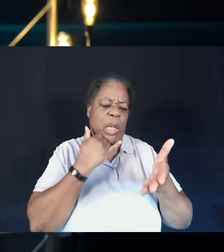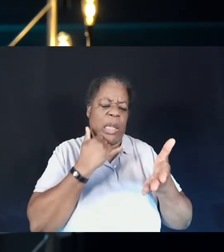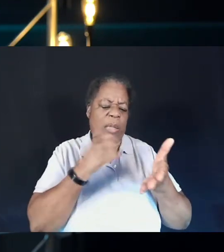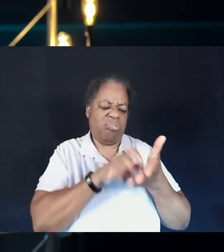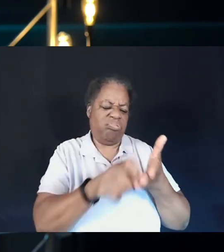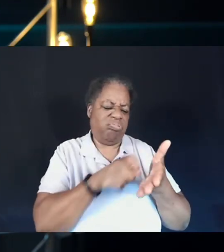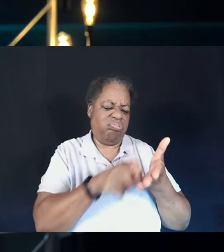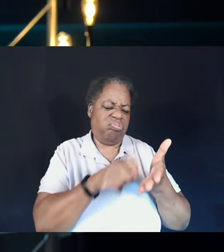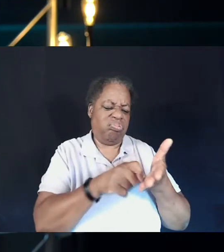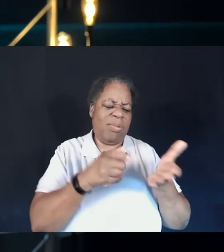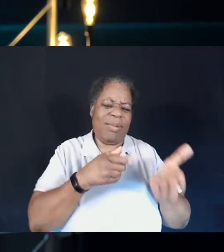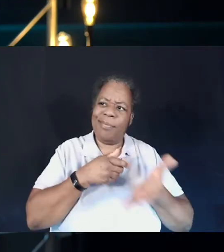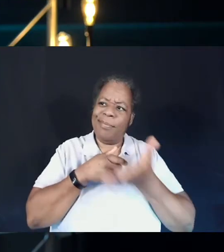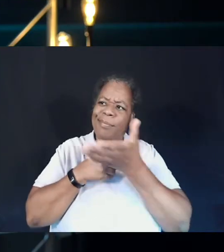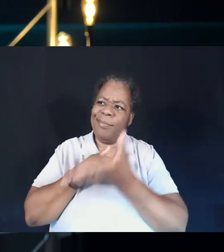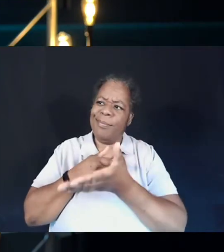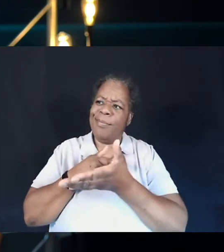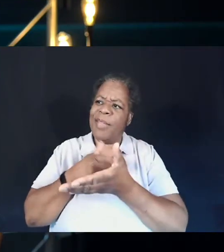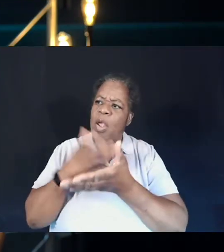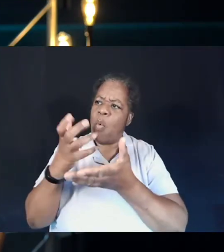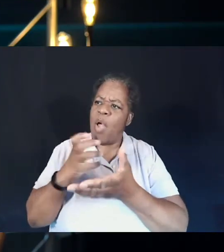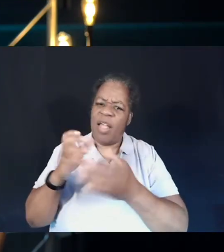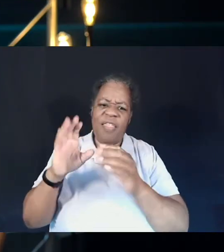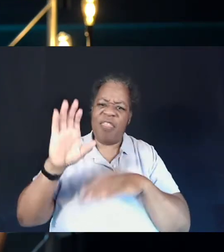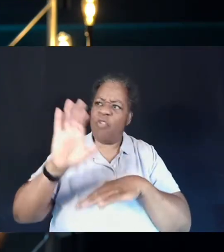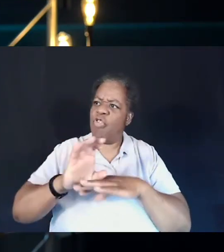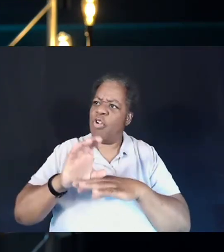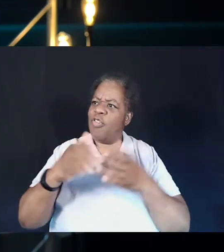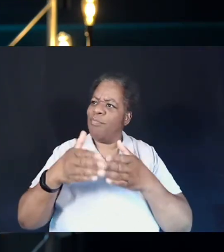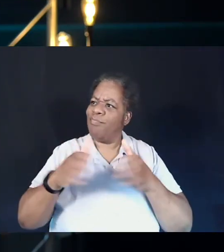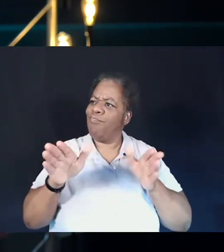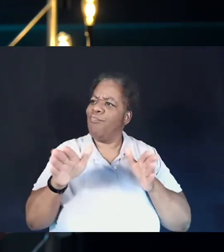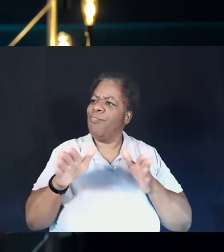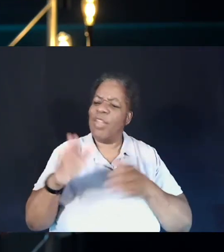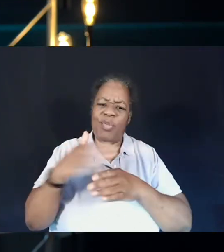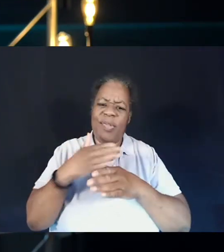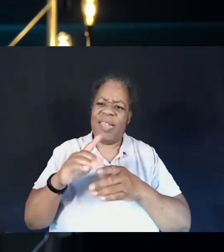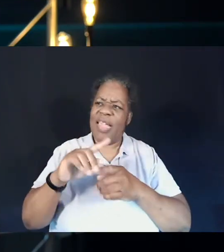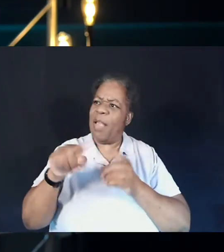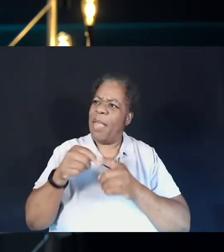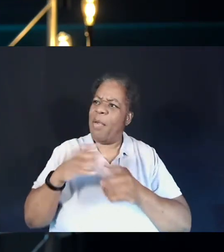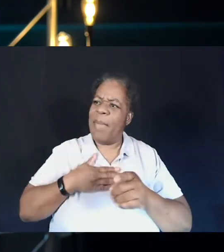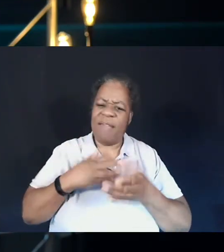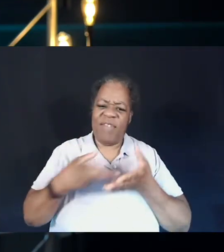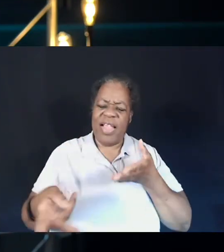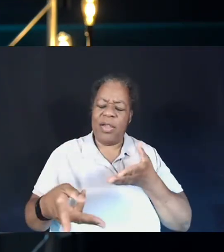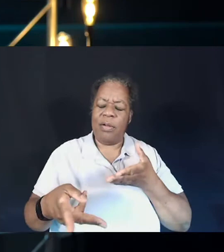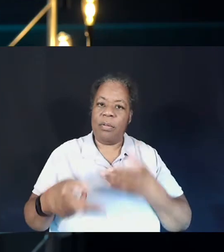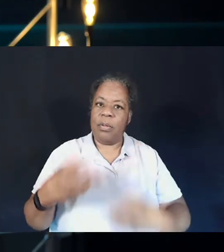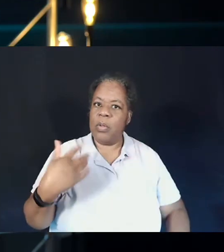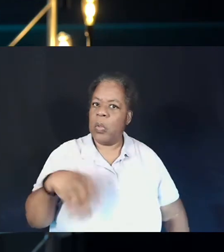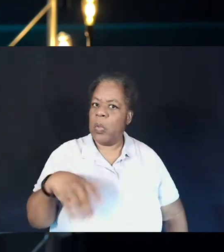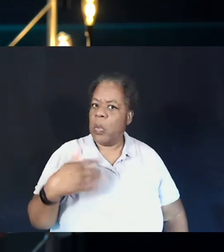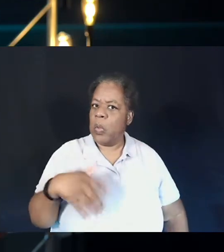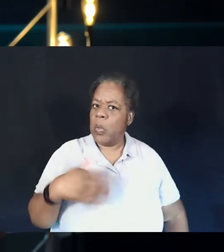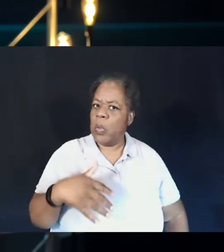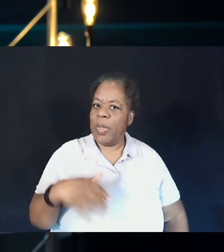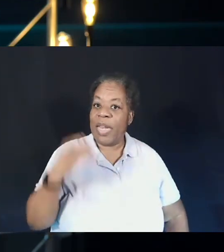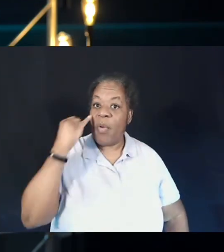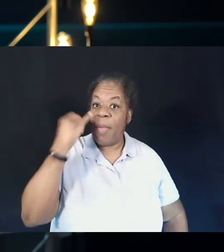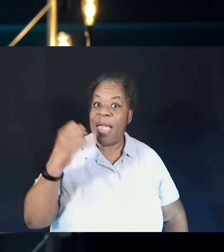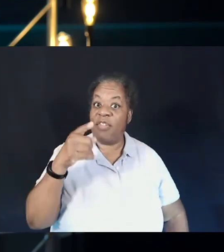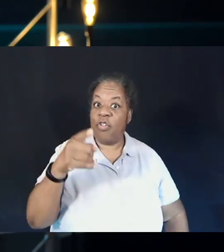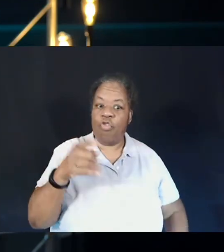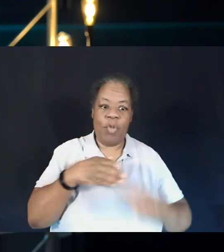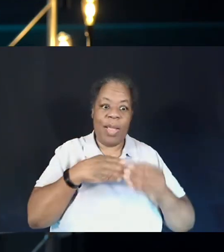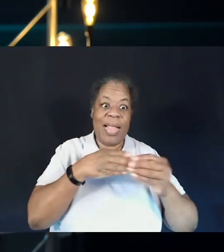sing about this." Would you have the courage? Now imagine you were in leadership, and not just leadership, but you are the